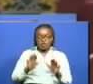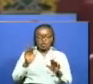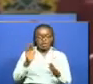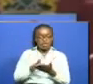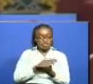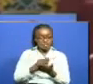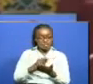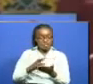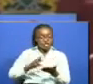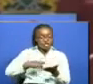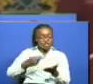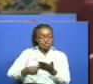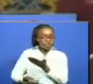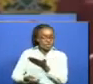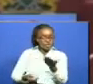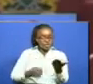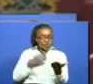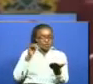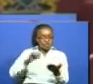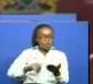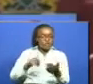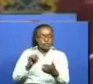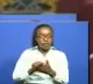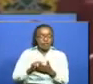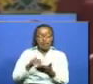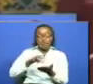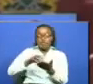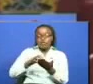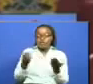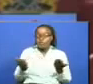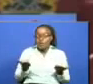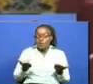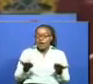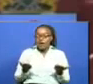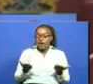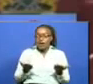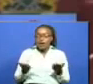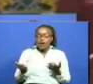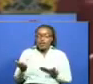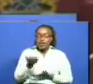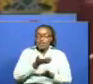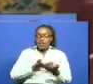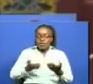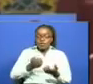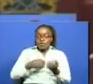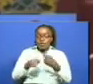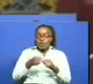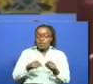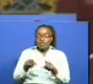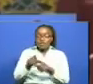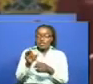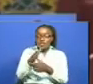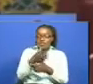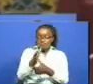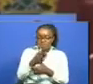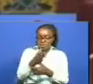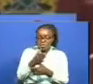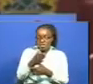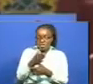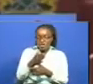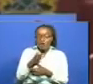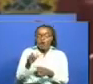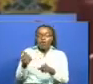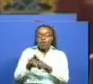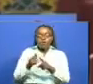sharing these resources, so that we have a situation where economic activities such as fishing, which is substantially contributing